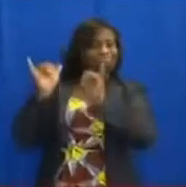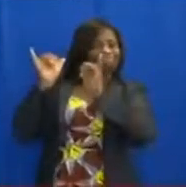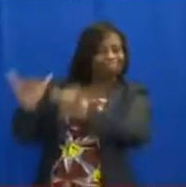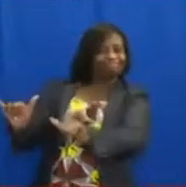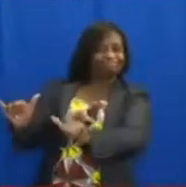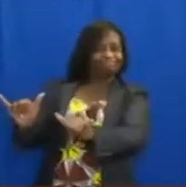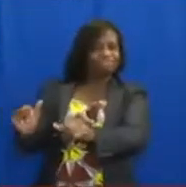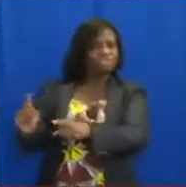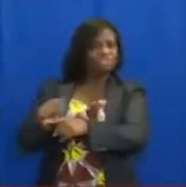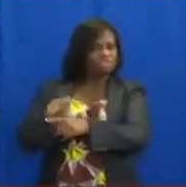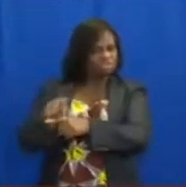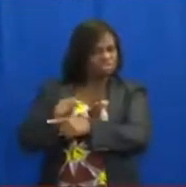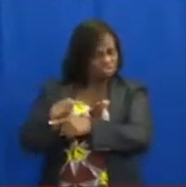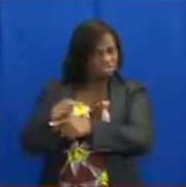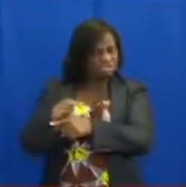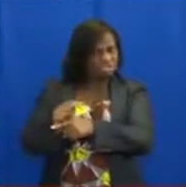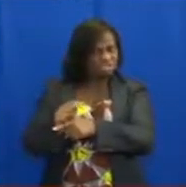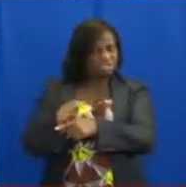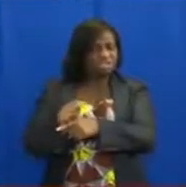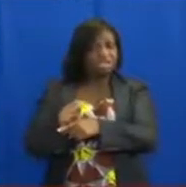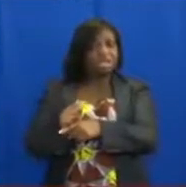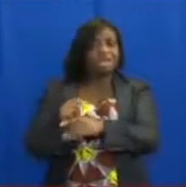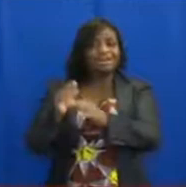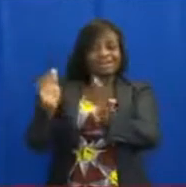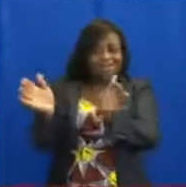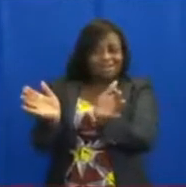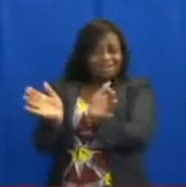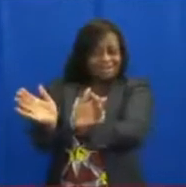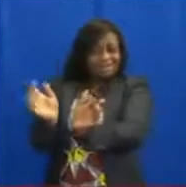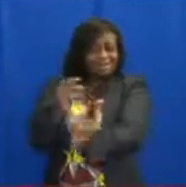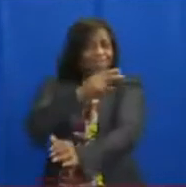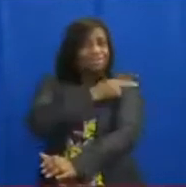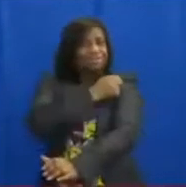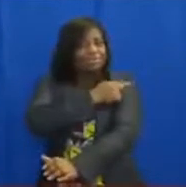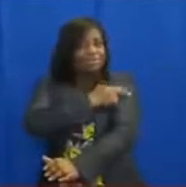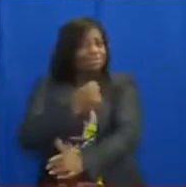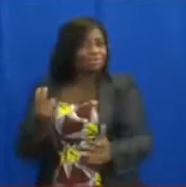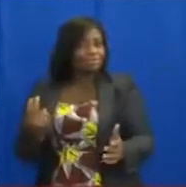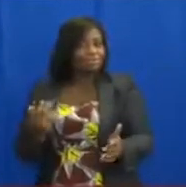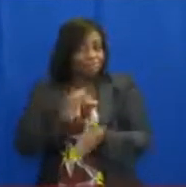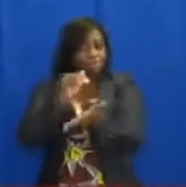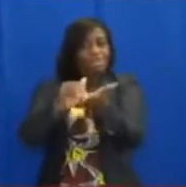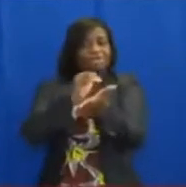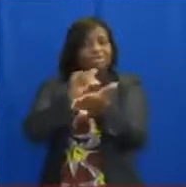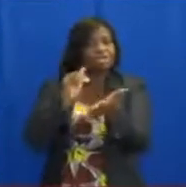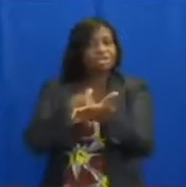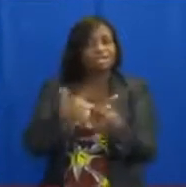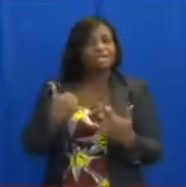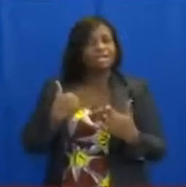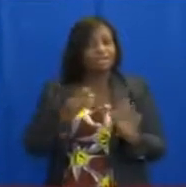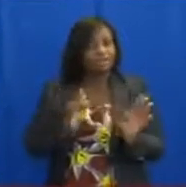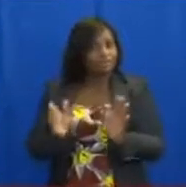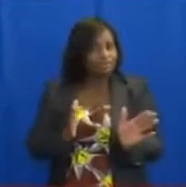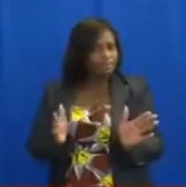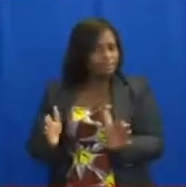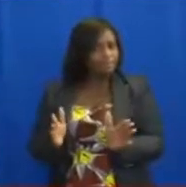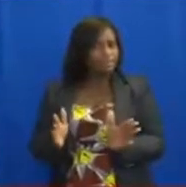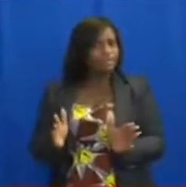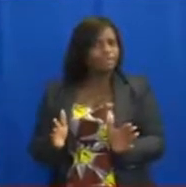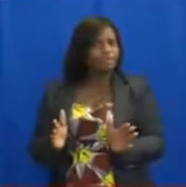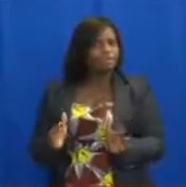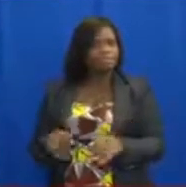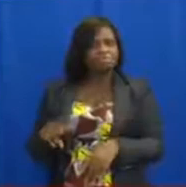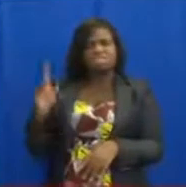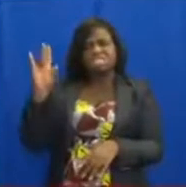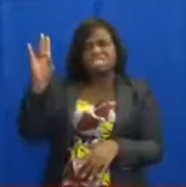mandatory isolation and treatment at a designated health facility or isolation center. The isolation